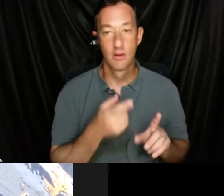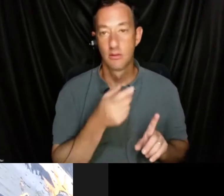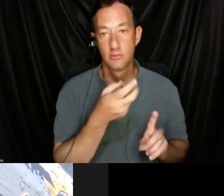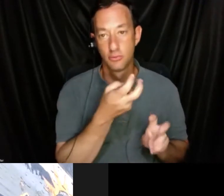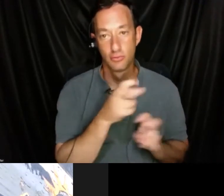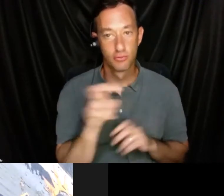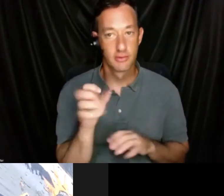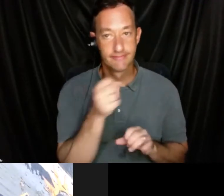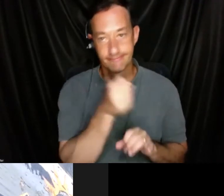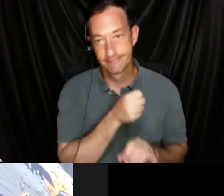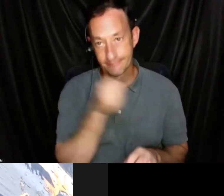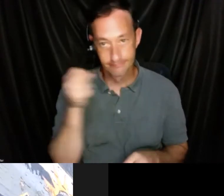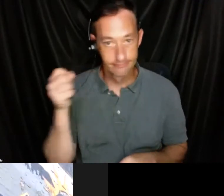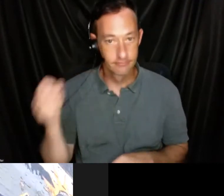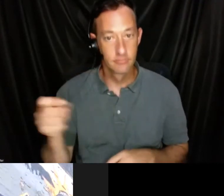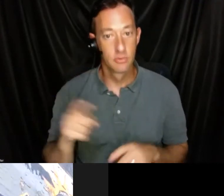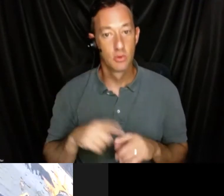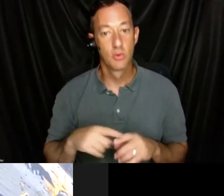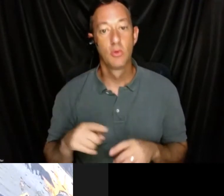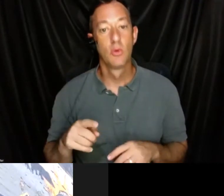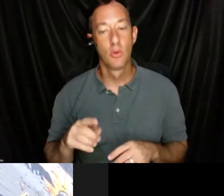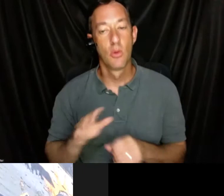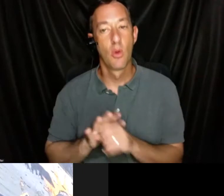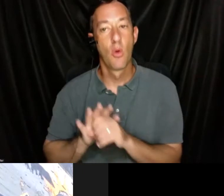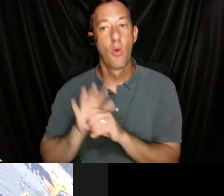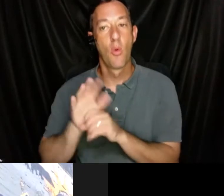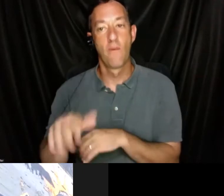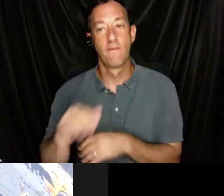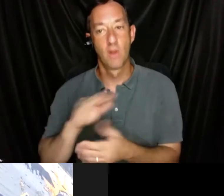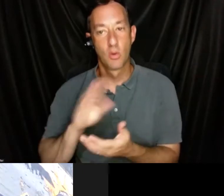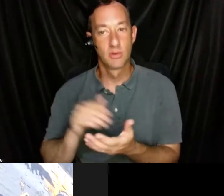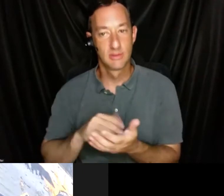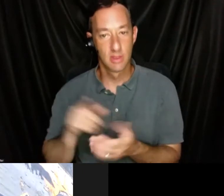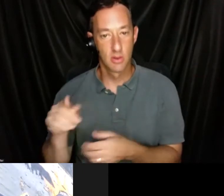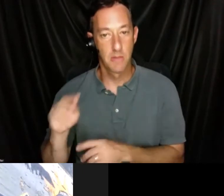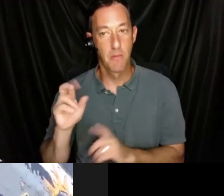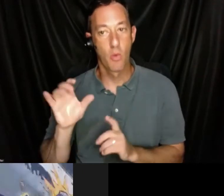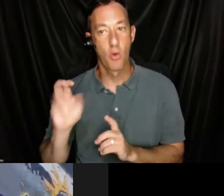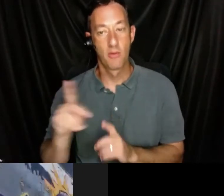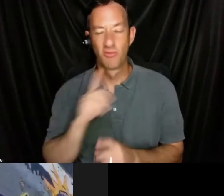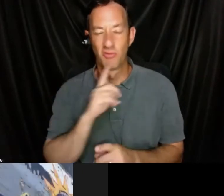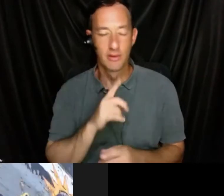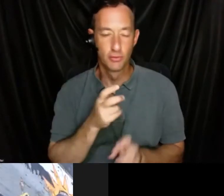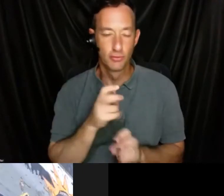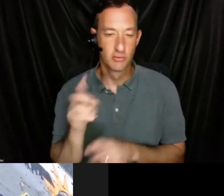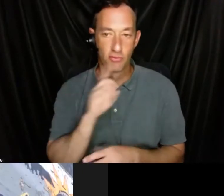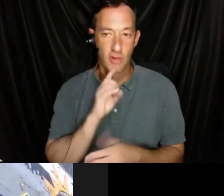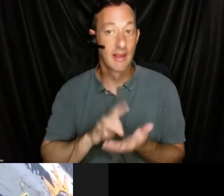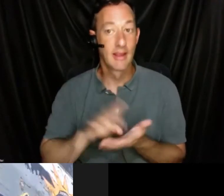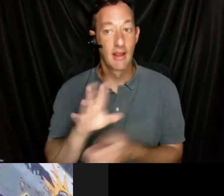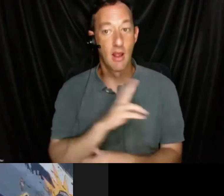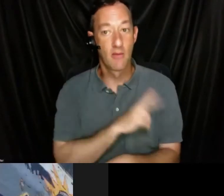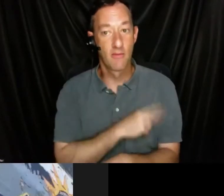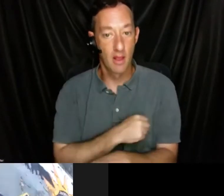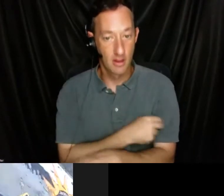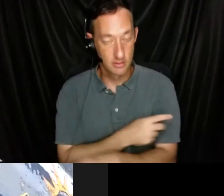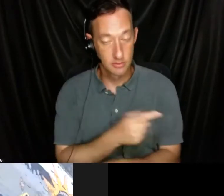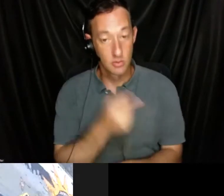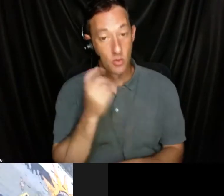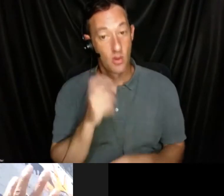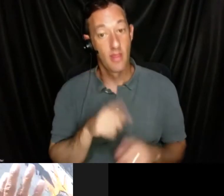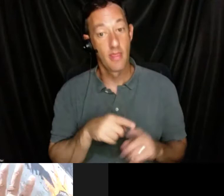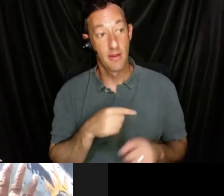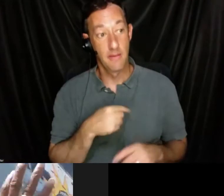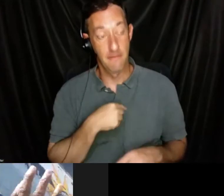to the overflow center at McCormick Place. But it wasn't a transfer. I was actually kicked out of the hospital because there were people, when they were taking me out of